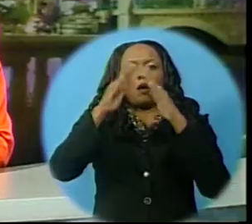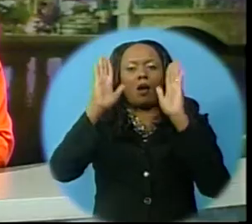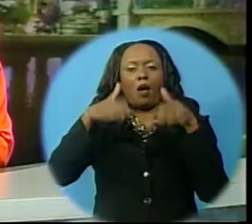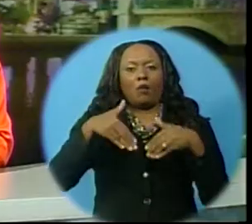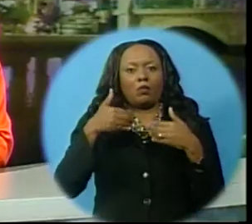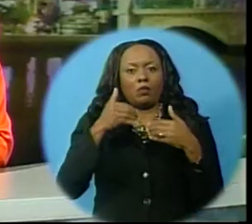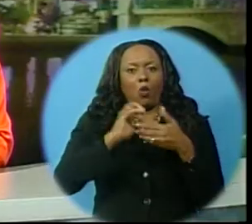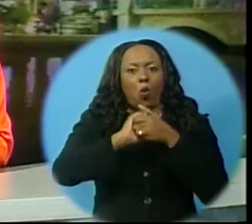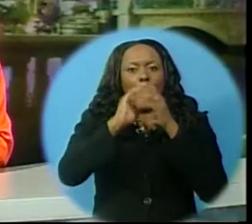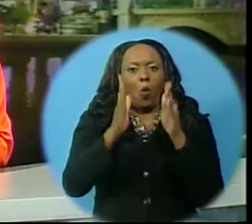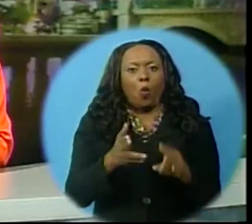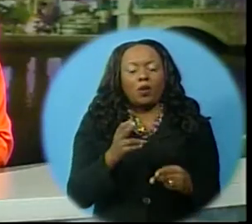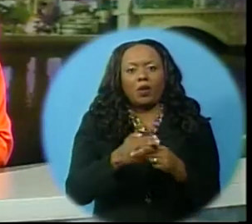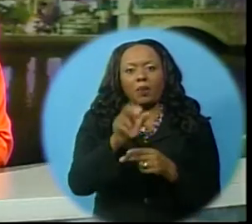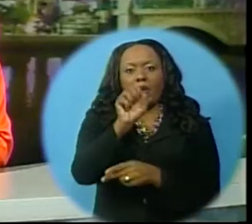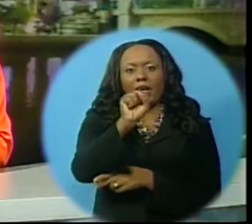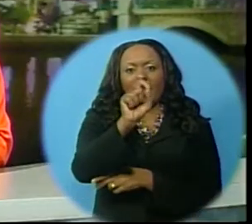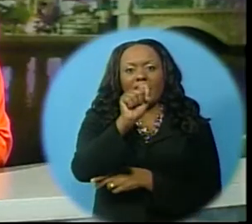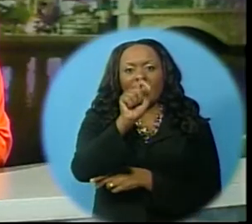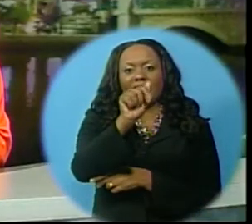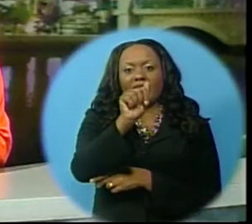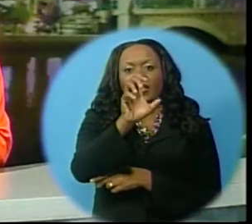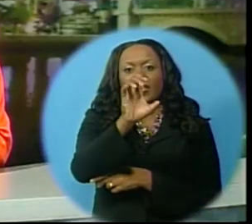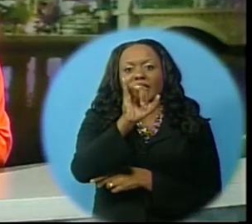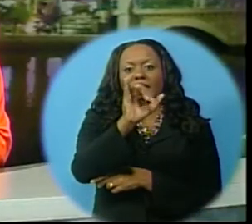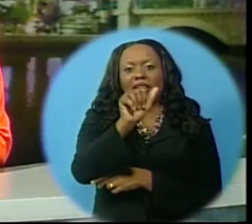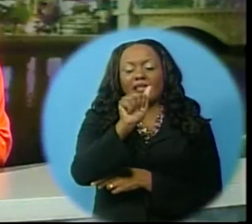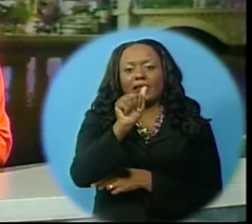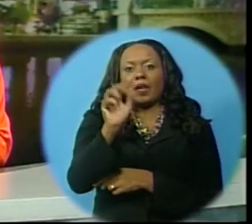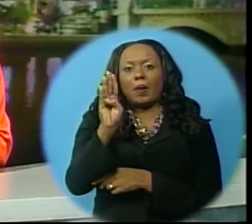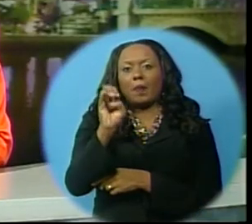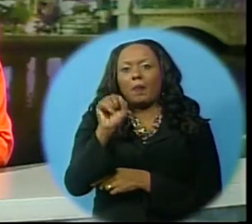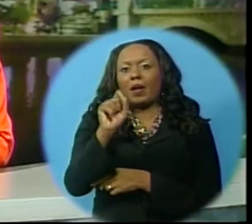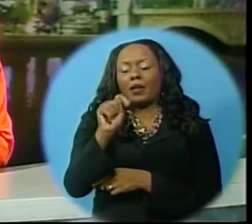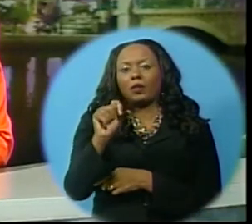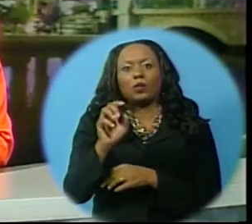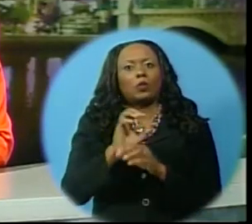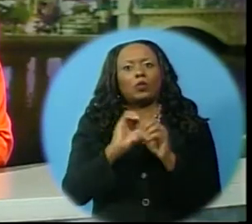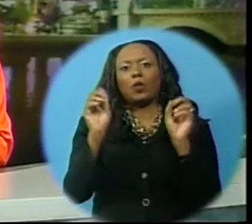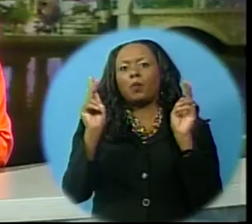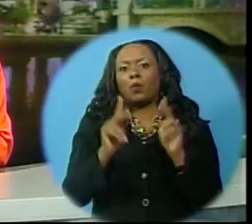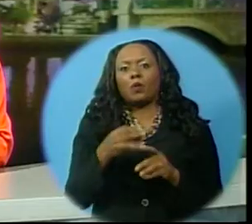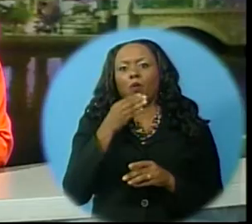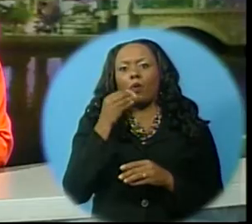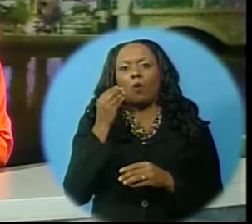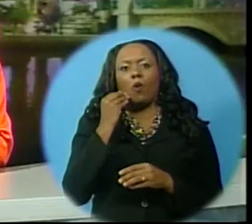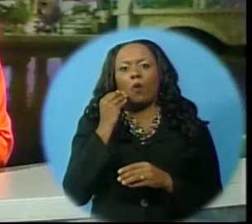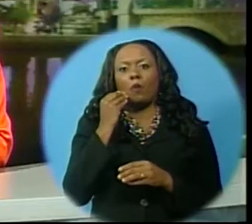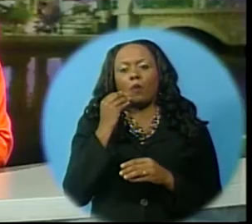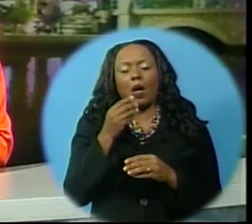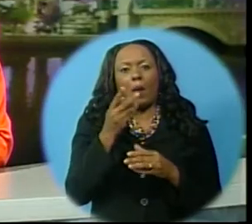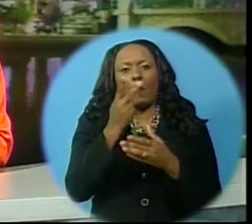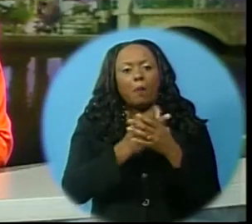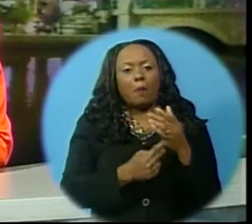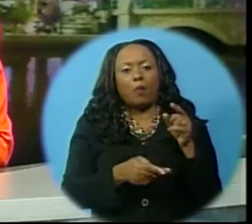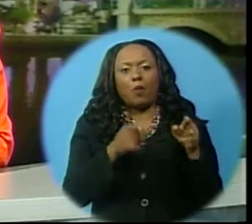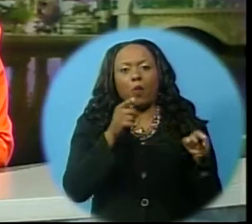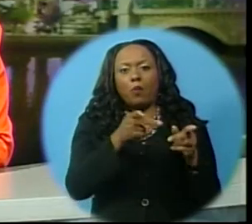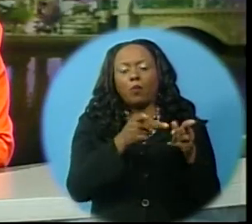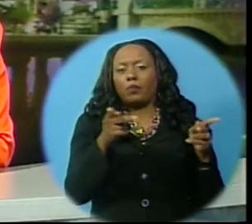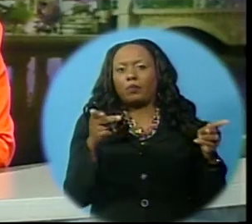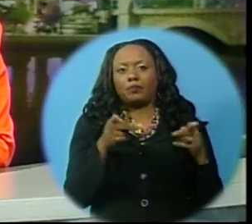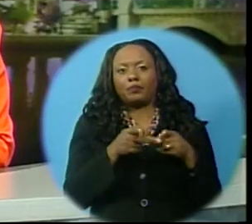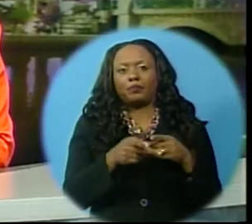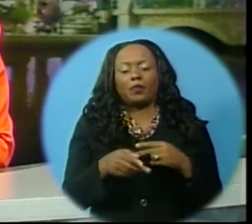Best. No one was at home at any of the two residences at the time of the blaze, and there are no reported injuries. 2 tenders and